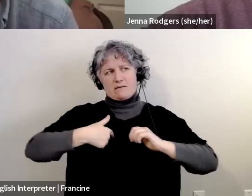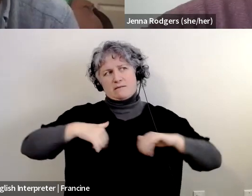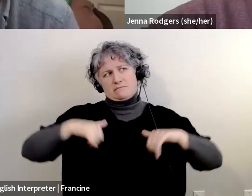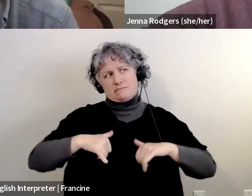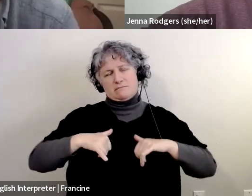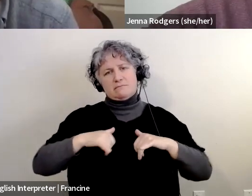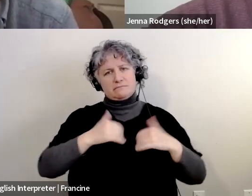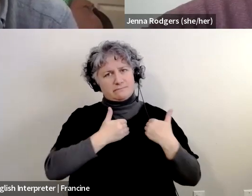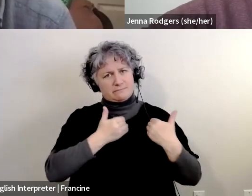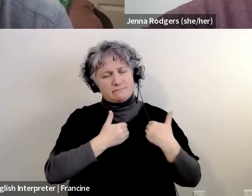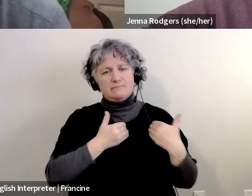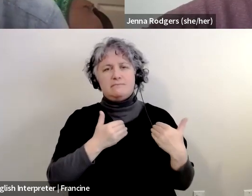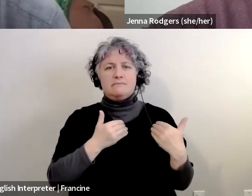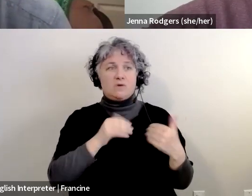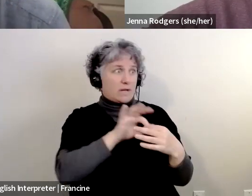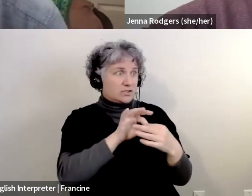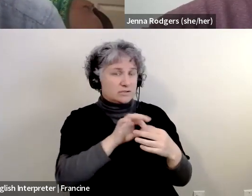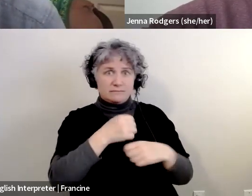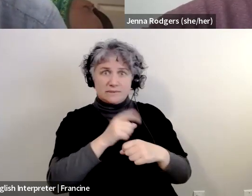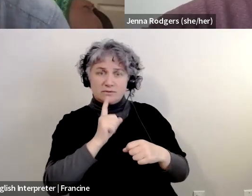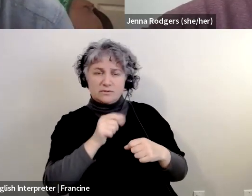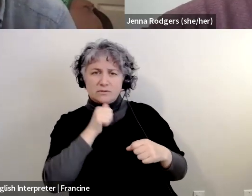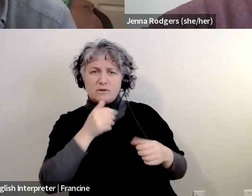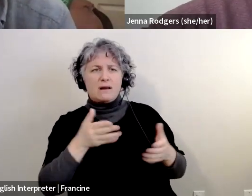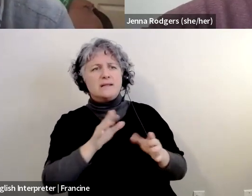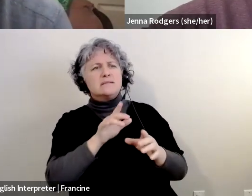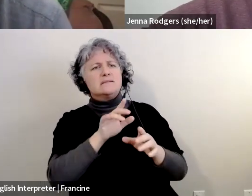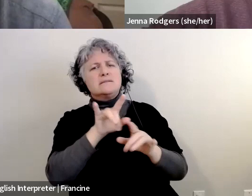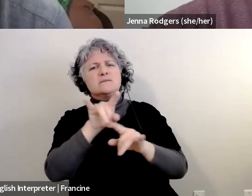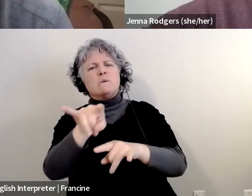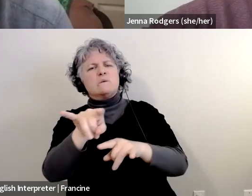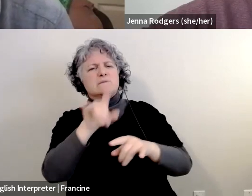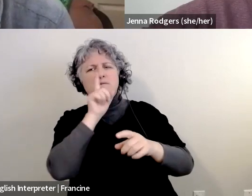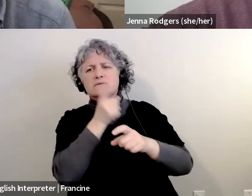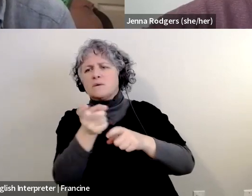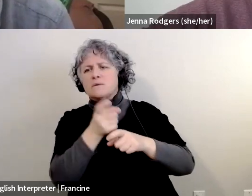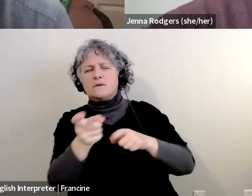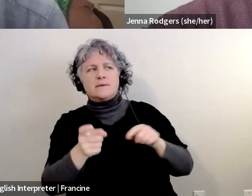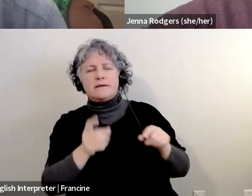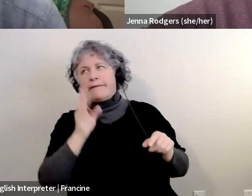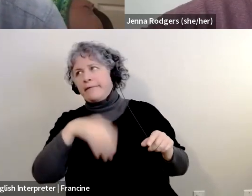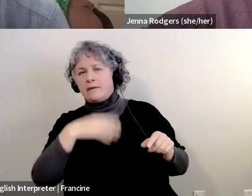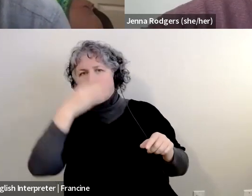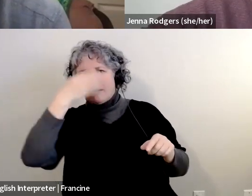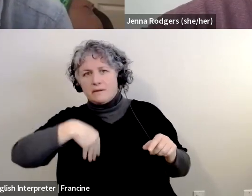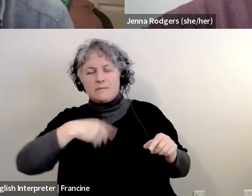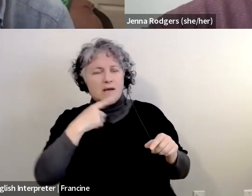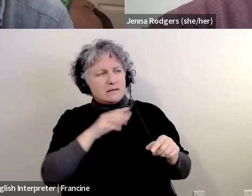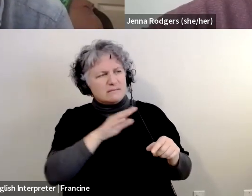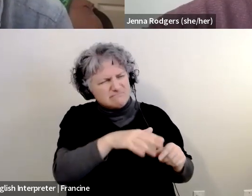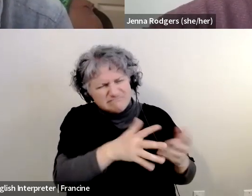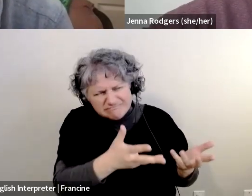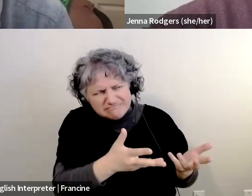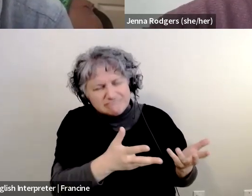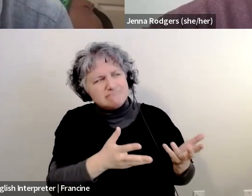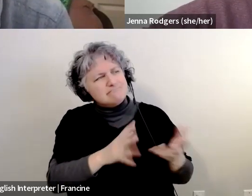Like how am I in my relationships, making sure that I'm not letting jokes go by that I don't bring attention to, but also who do I feel can support me in